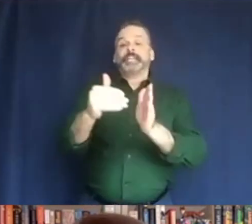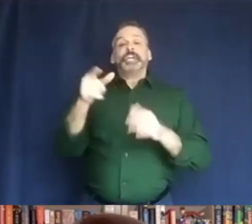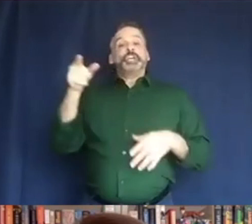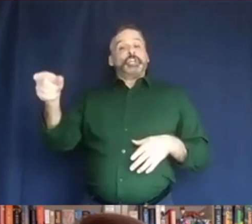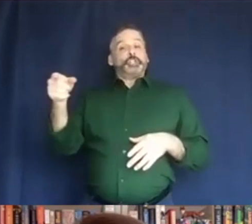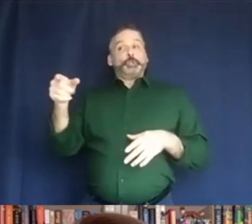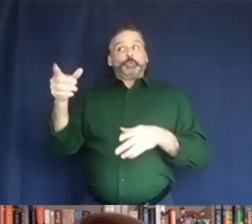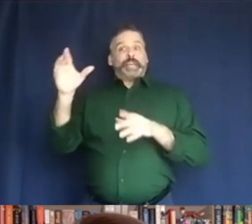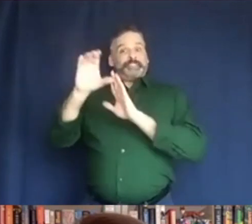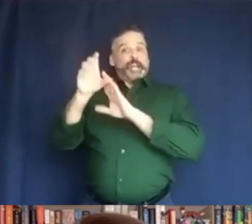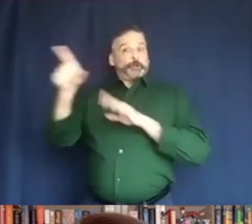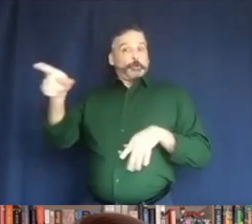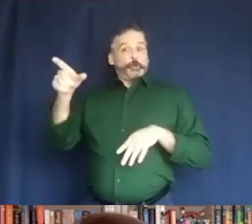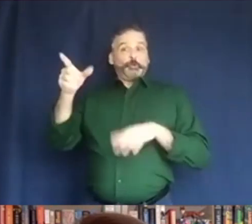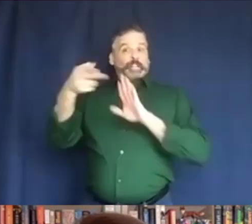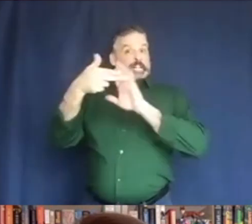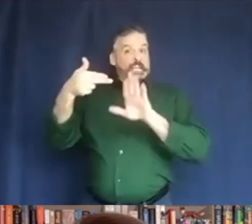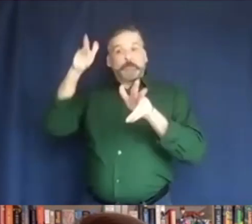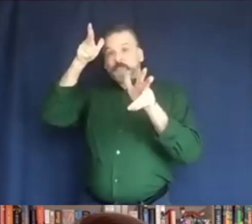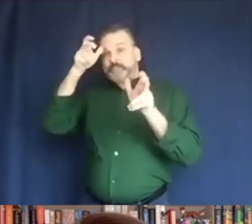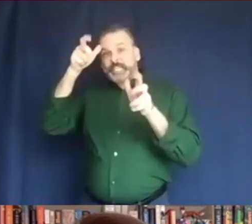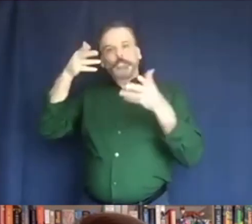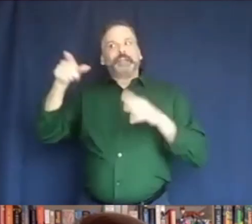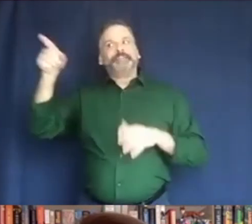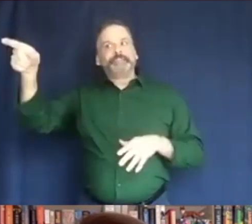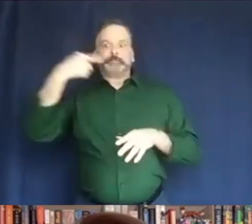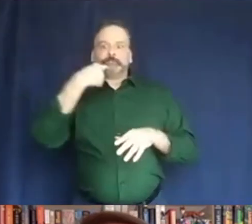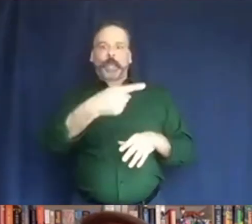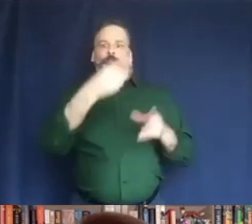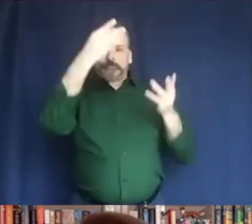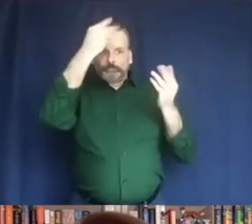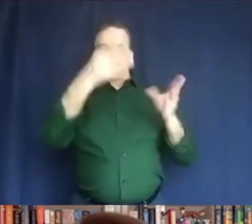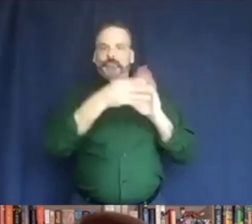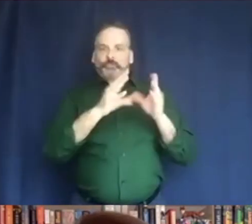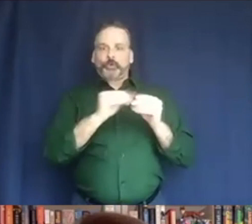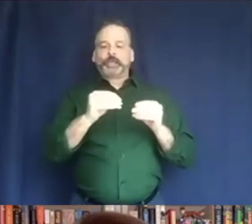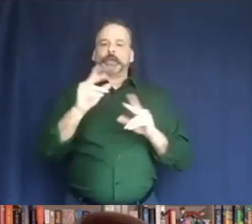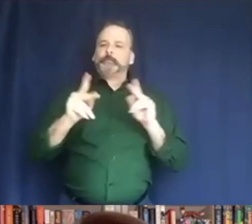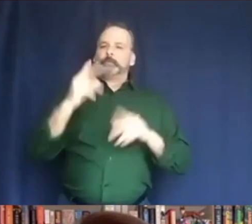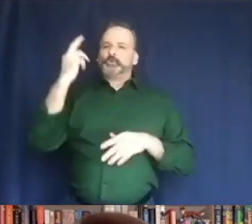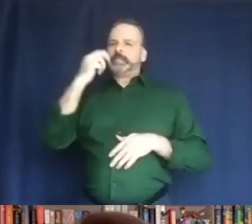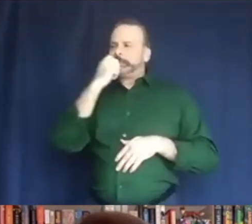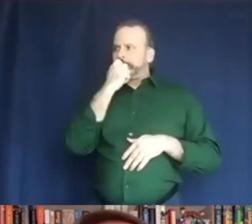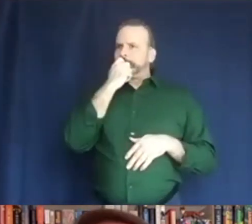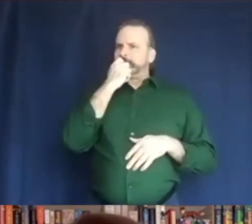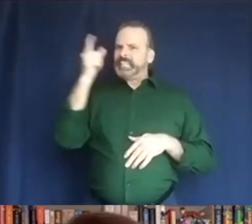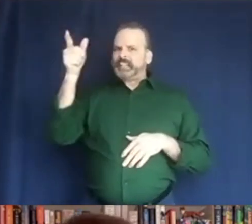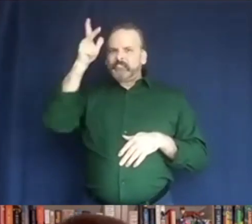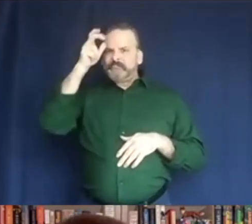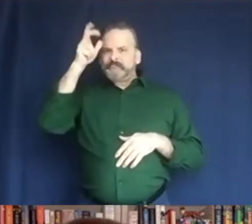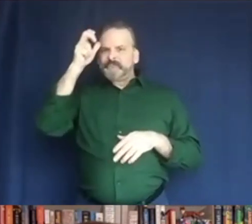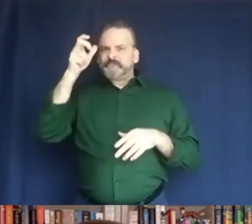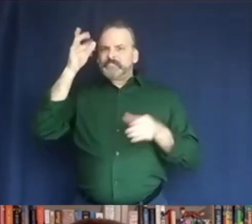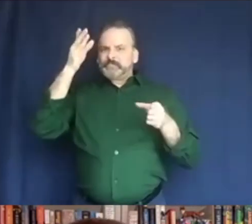and you just let them tell the story. And suddenly people realize that, oh, wait a minute, are they the villain? Or is that just how